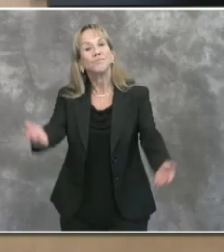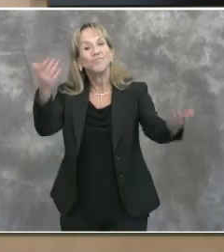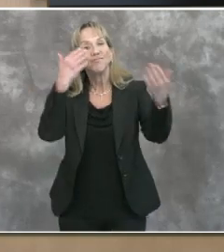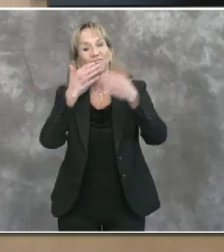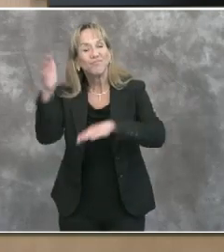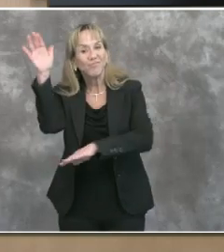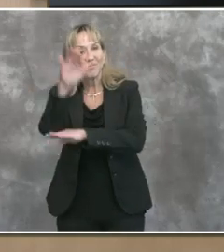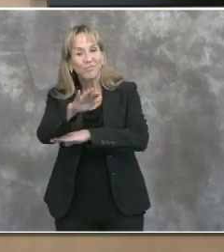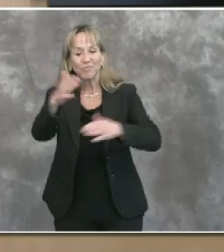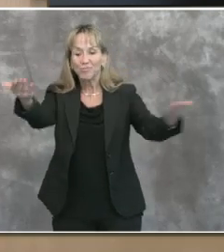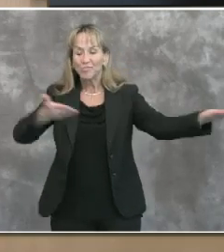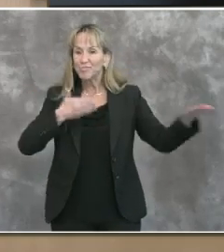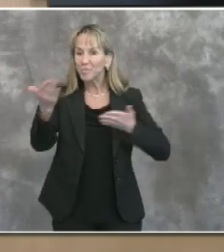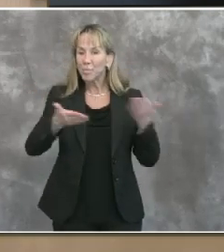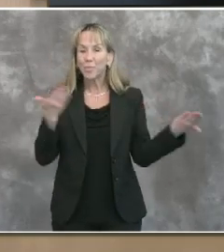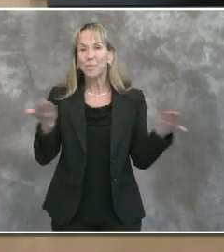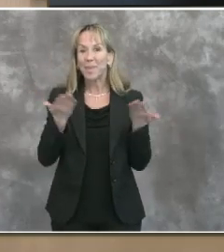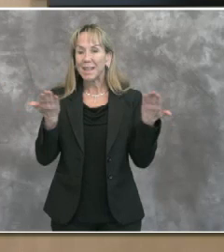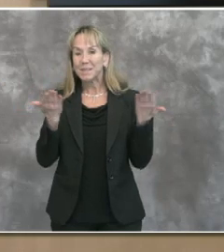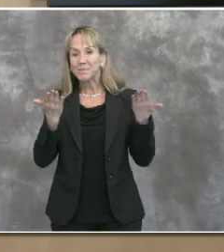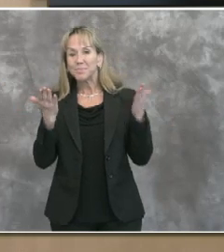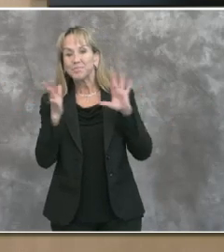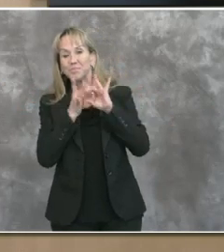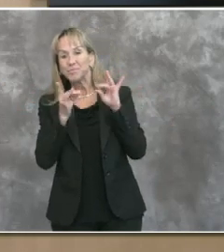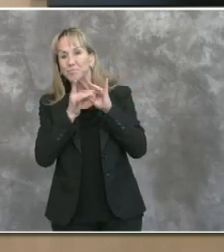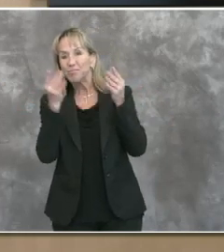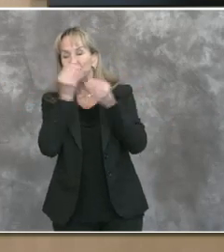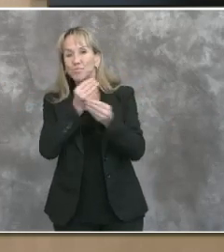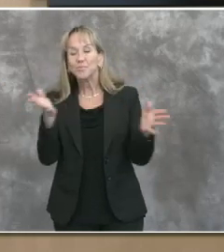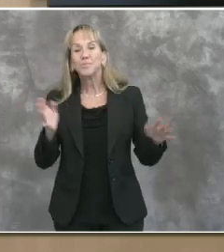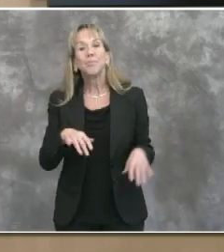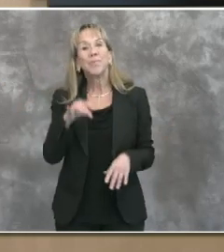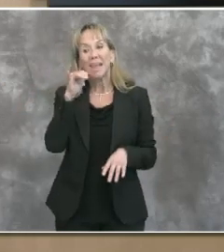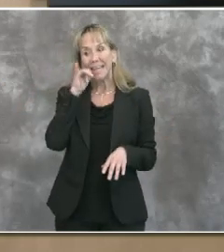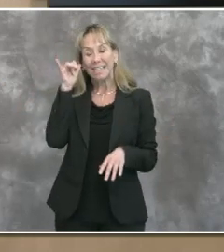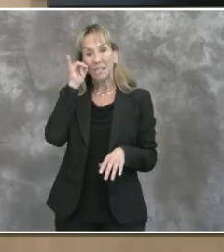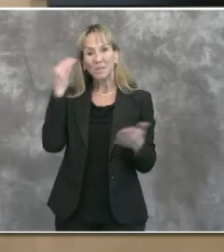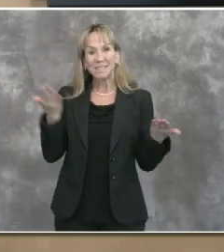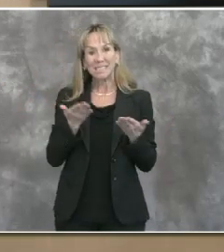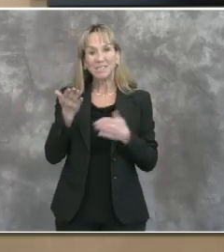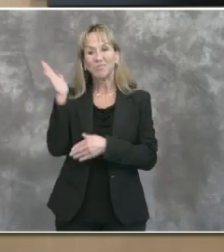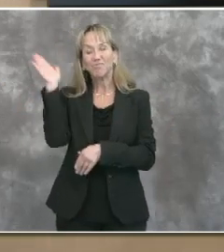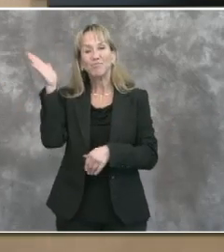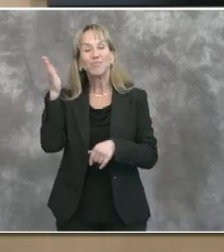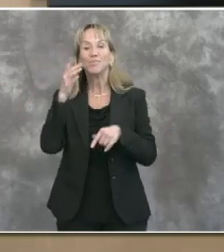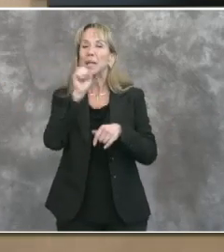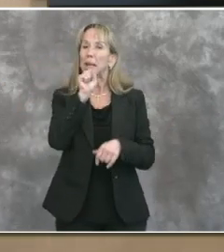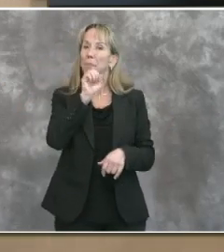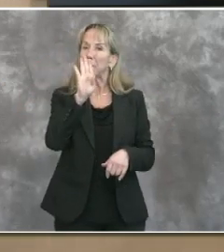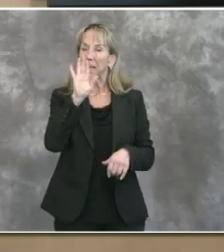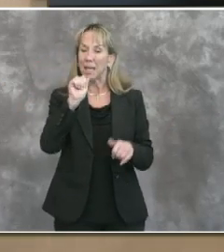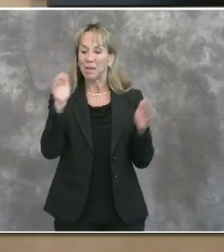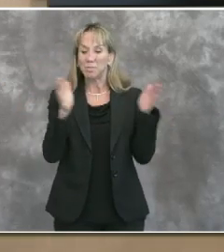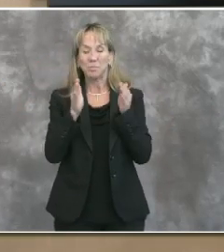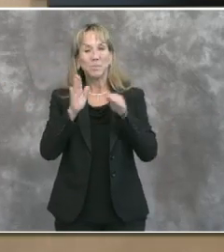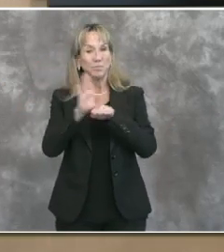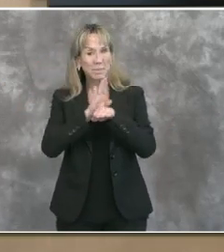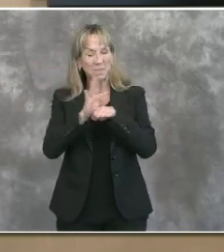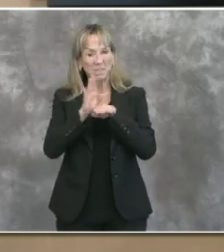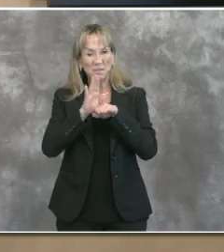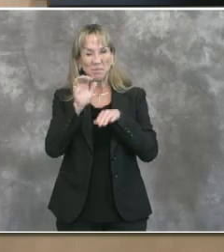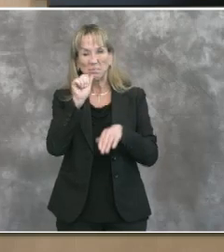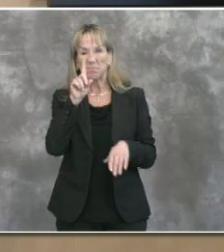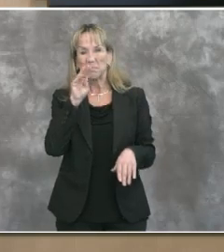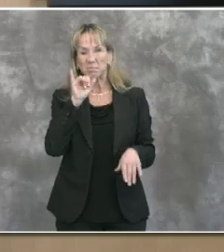Good afternoon and welcome to our media briefing. Yesterday we heard from the Small Business Administration about many resources that are